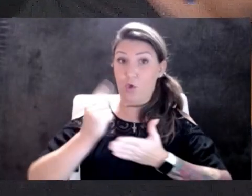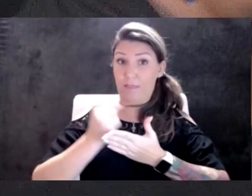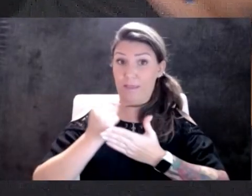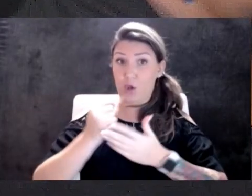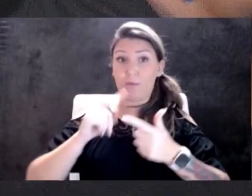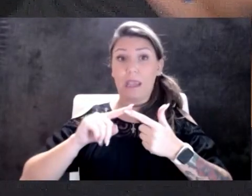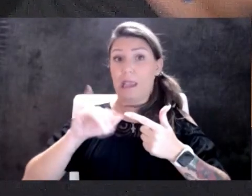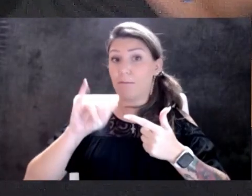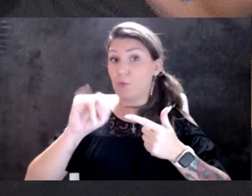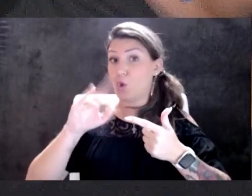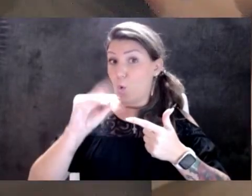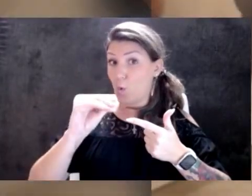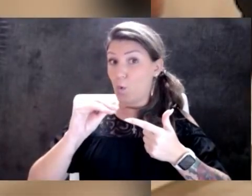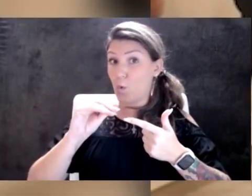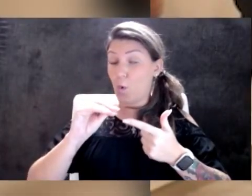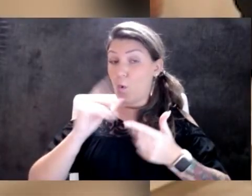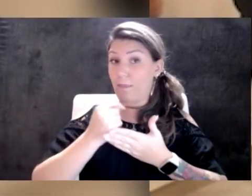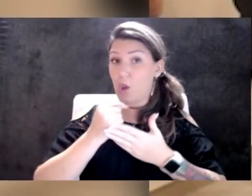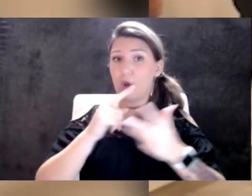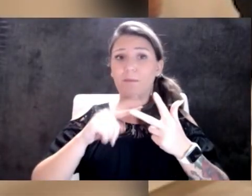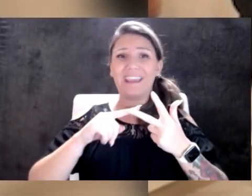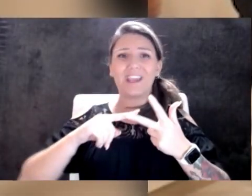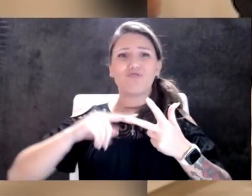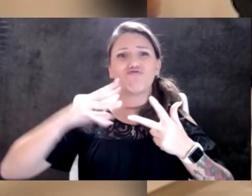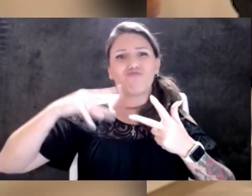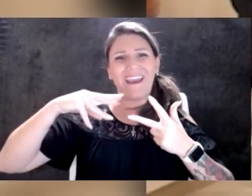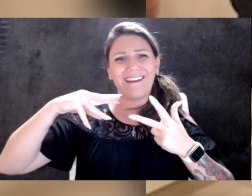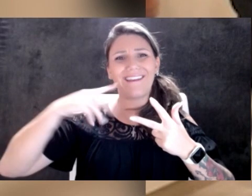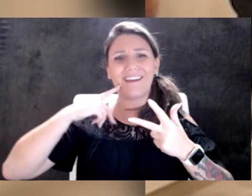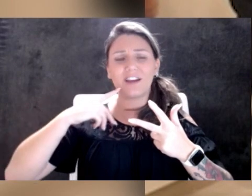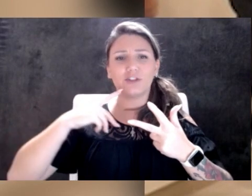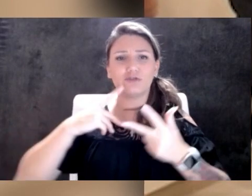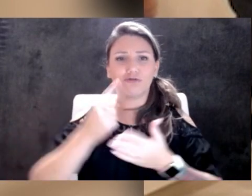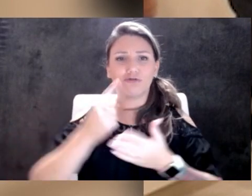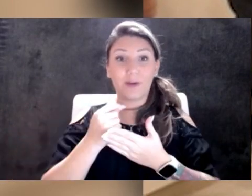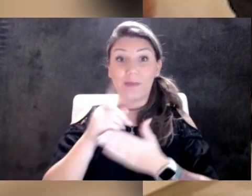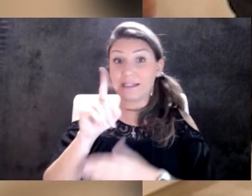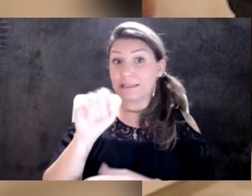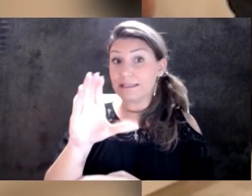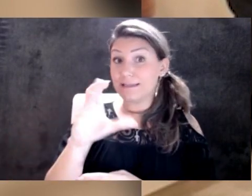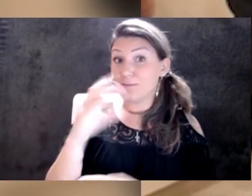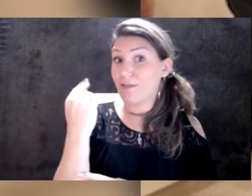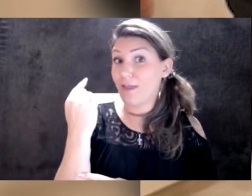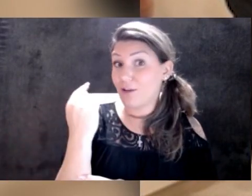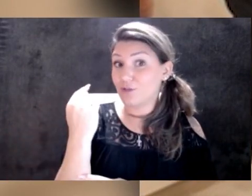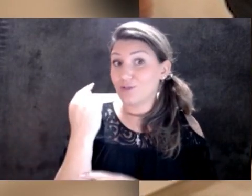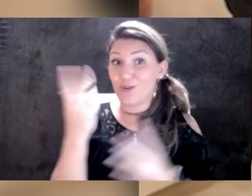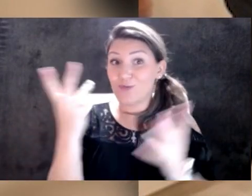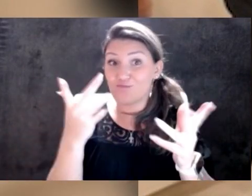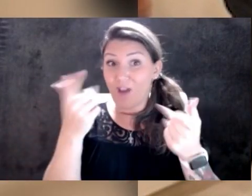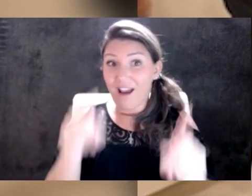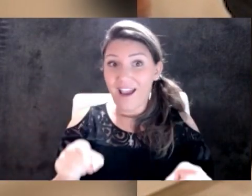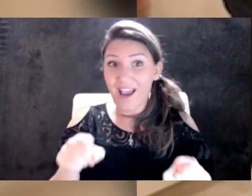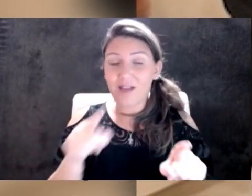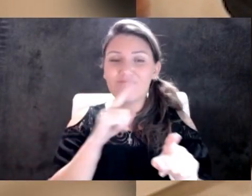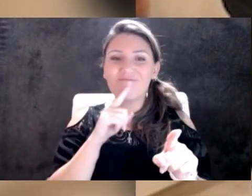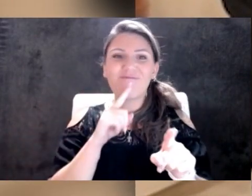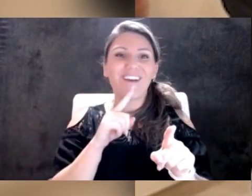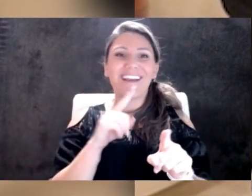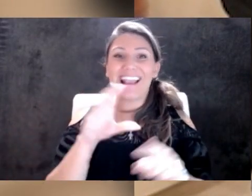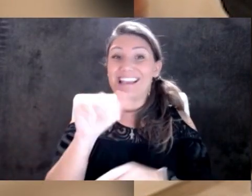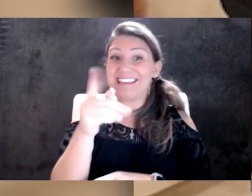and radiation treatment. Then in December of last year, the news came in. She was completely cancer-free.